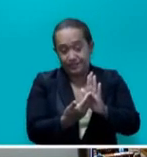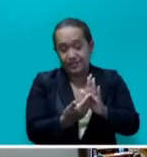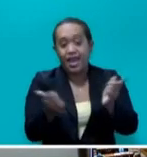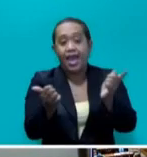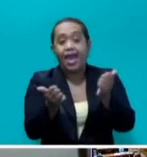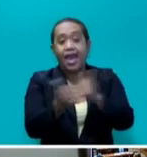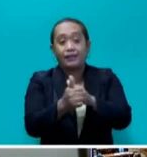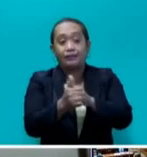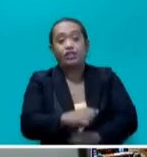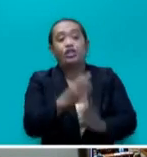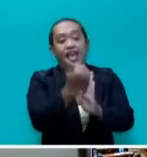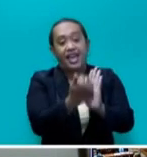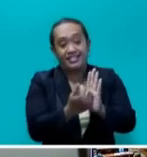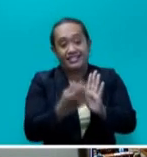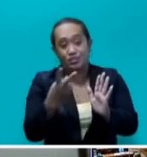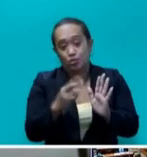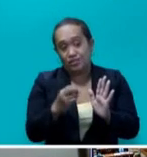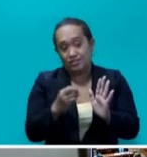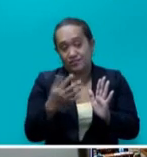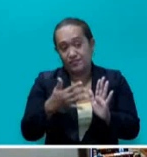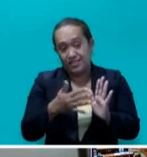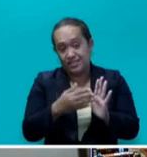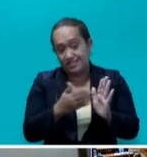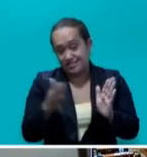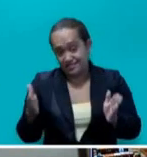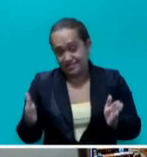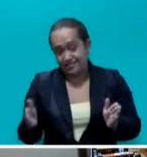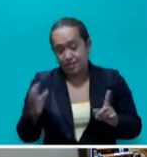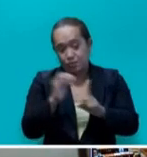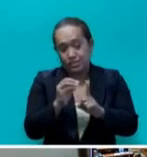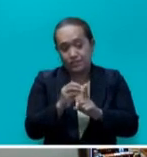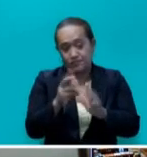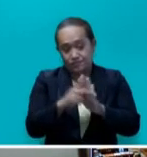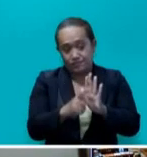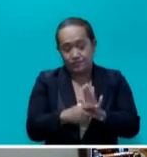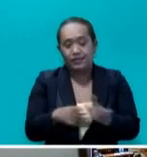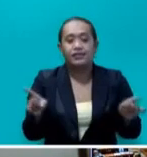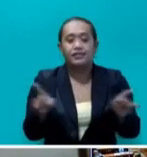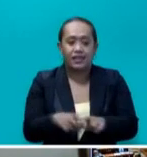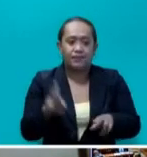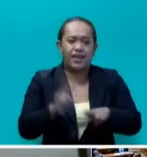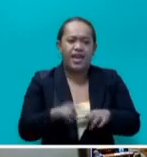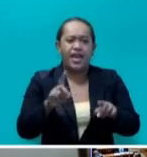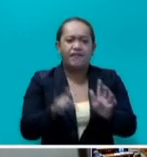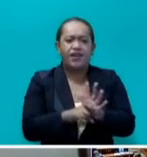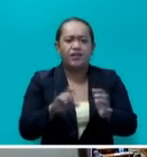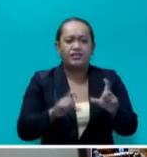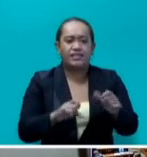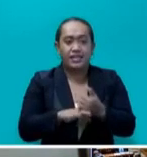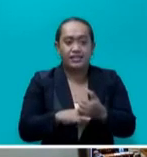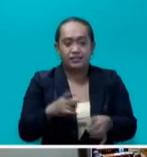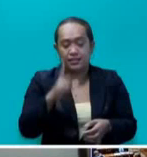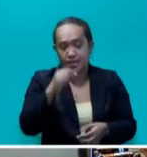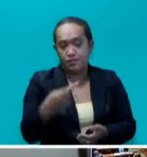2015 to achieve the following two policy objectives. Firstly, to enable FRCS to process refunds for persons who